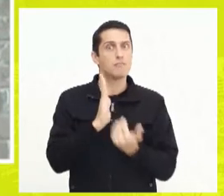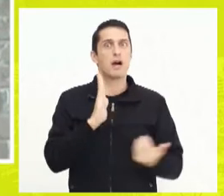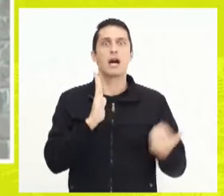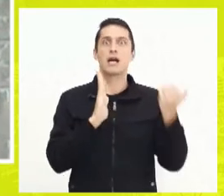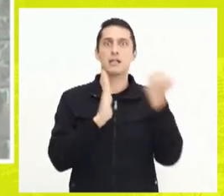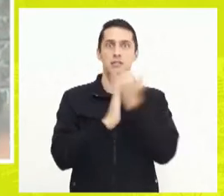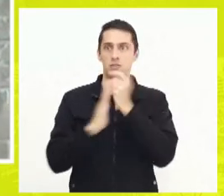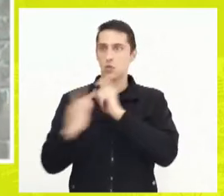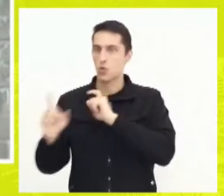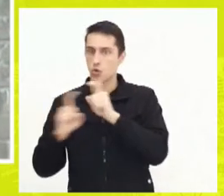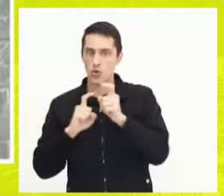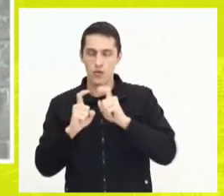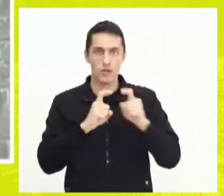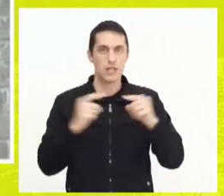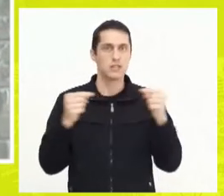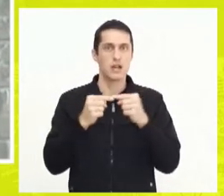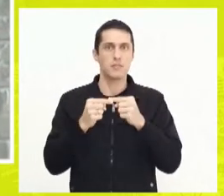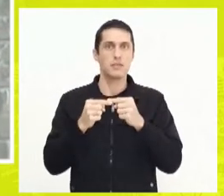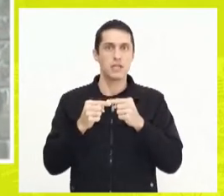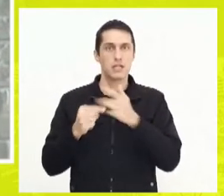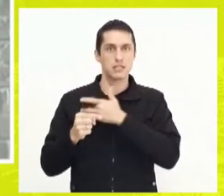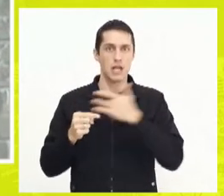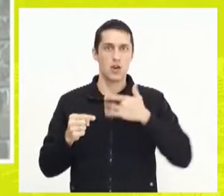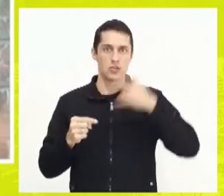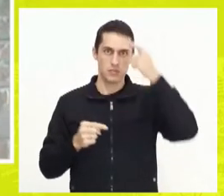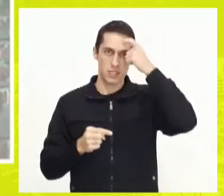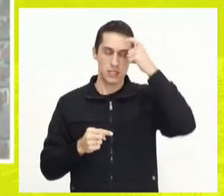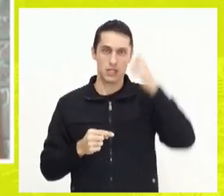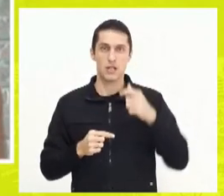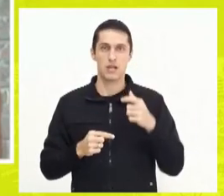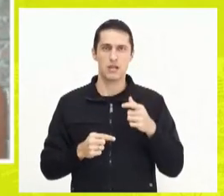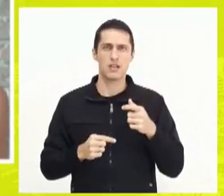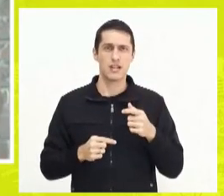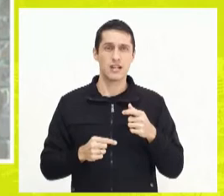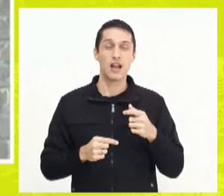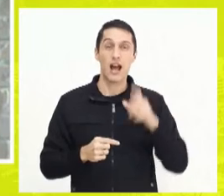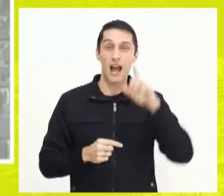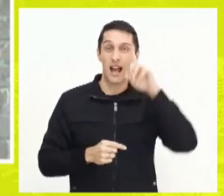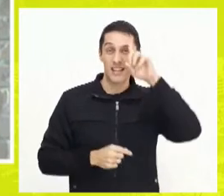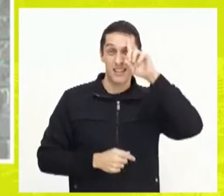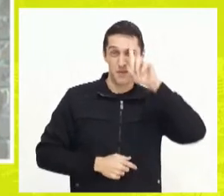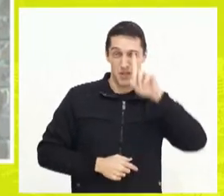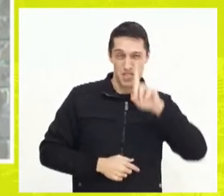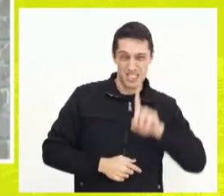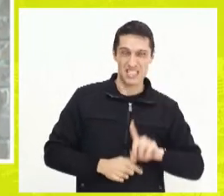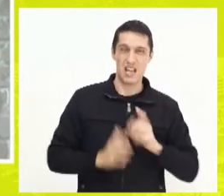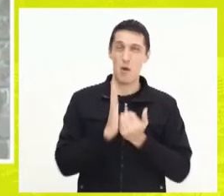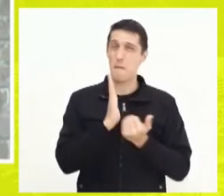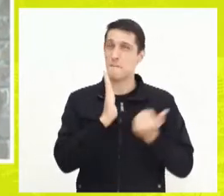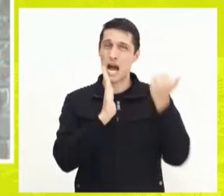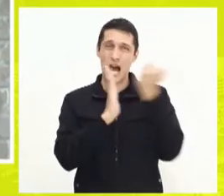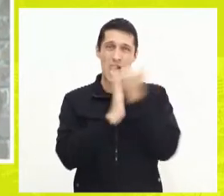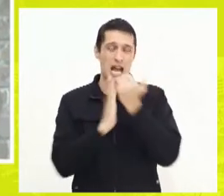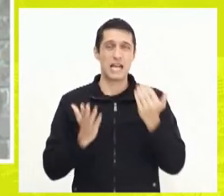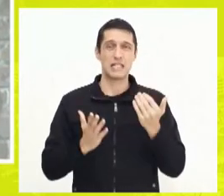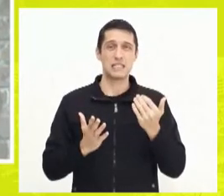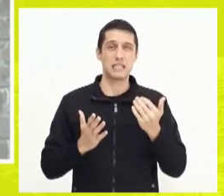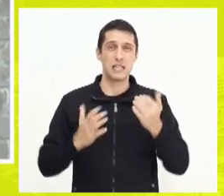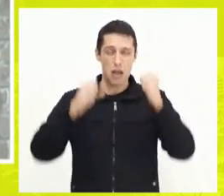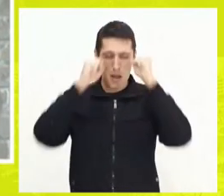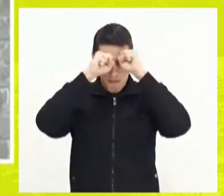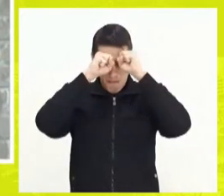up the talk regarding mental health the levels of anxiety grew on many areas in